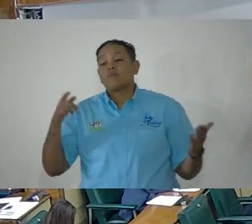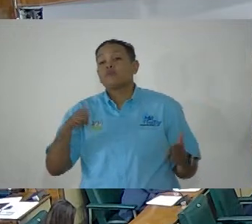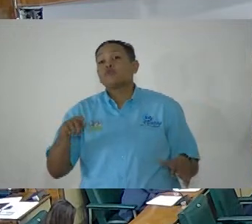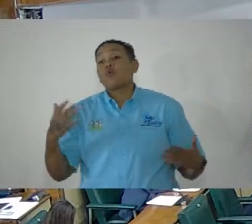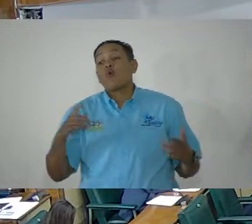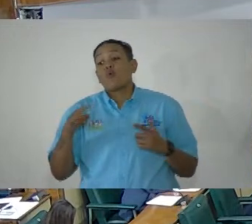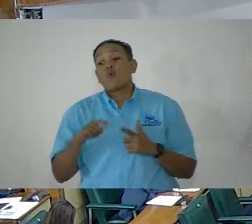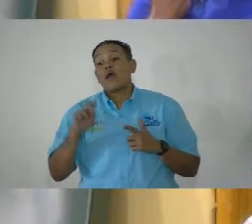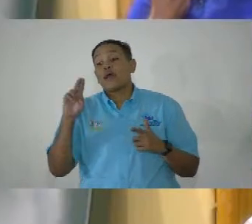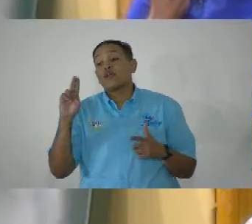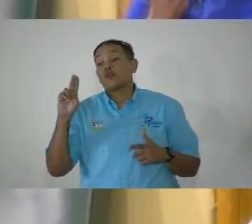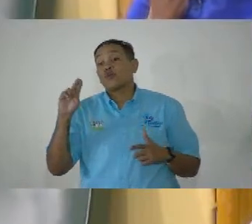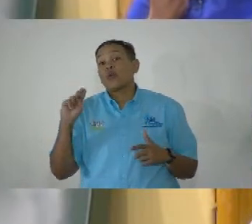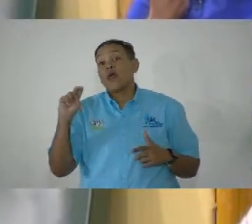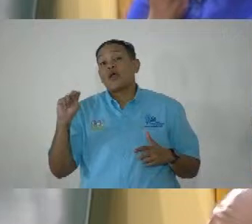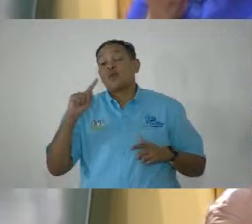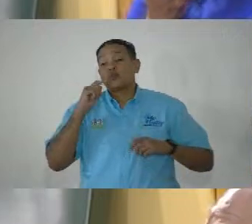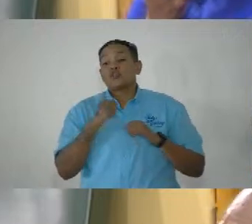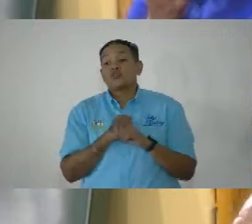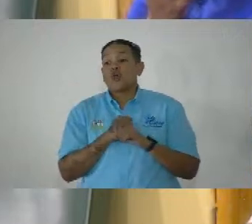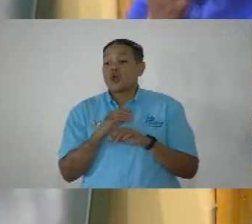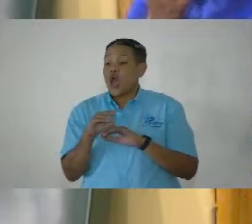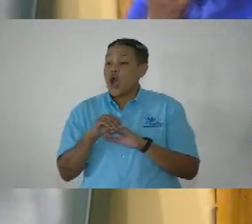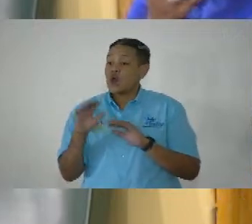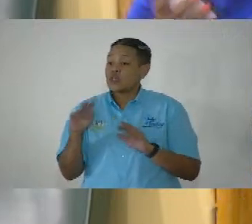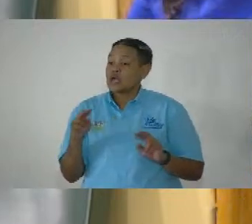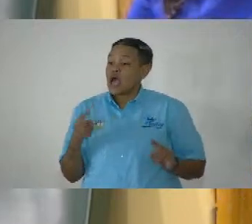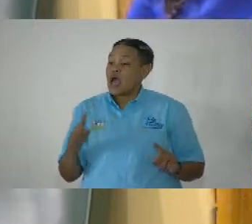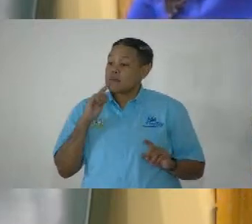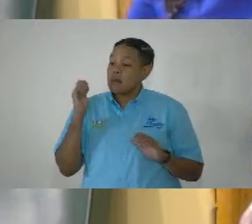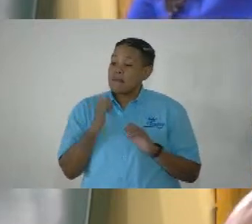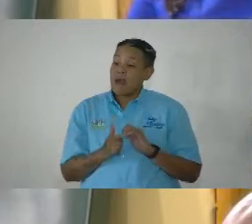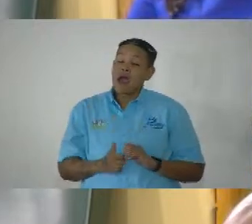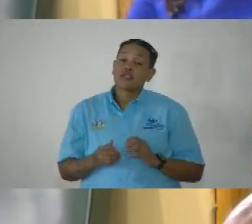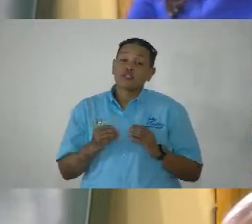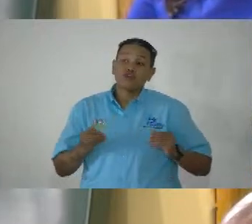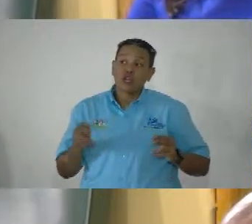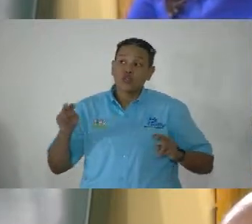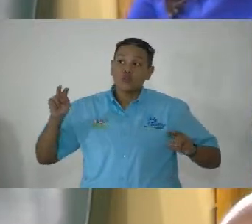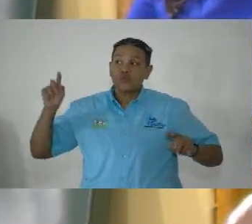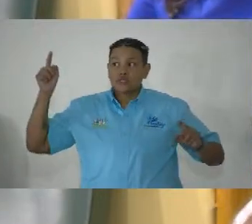when the United Nations Security Council passes resolutions,